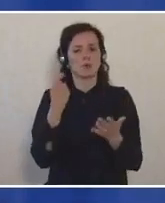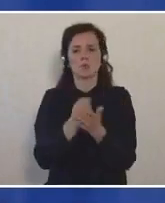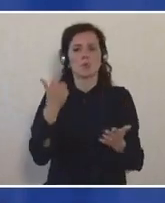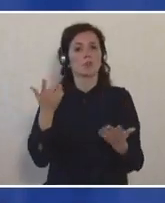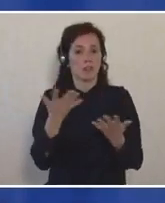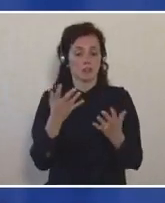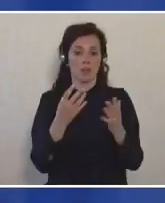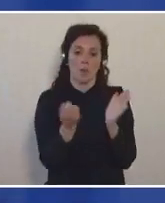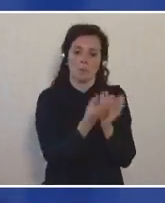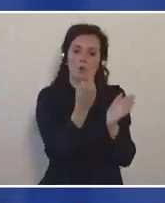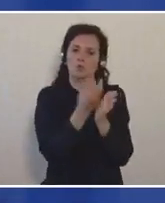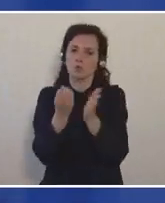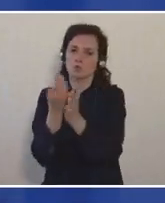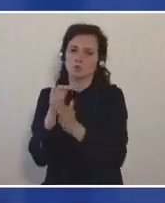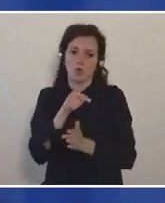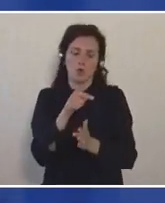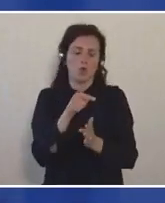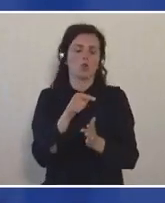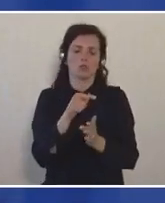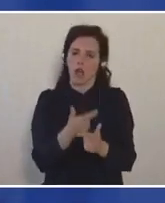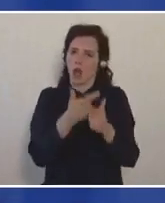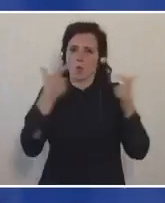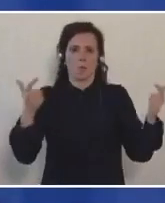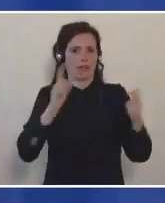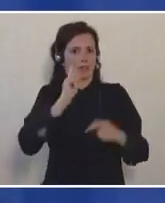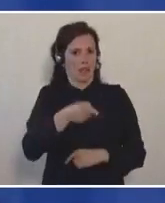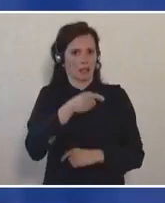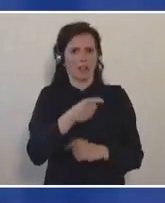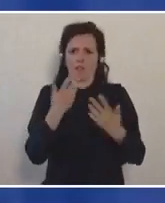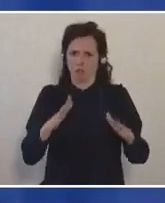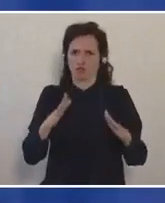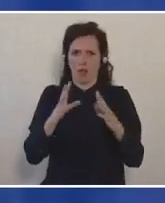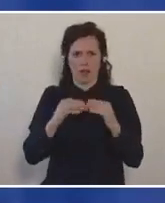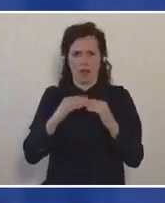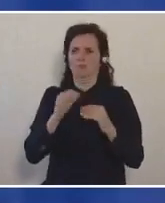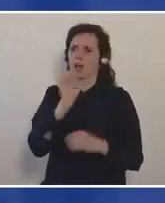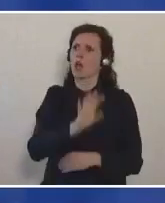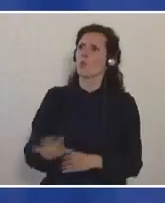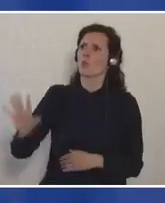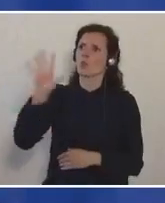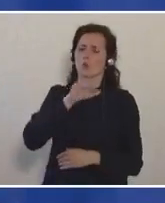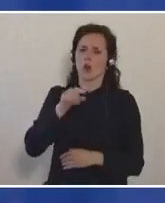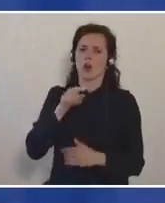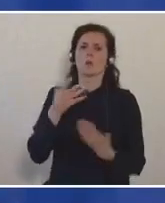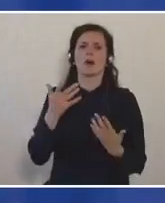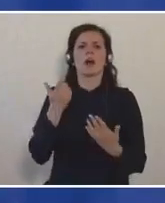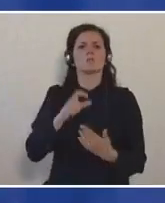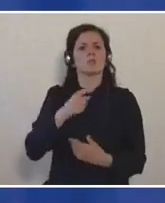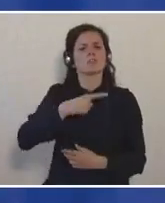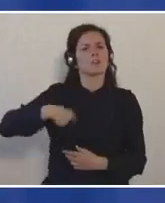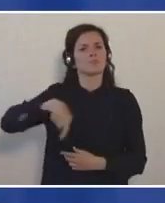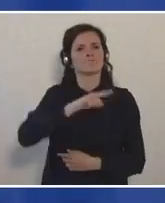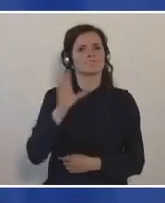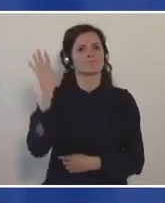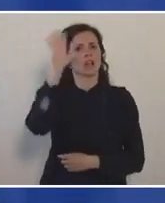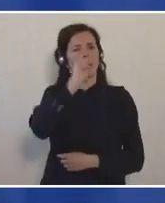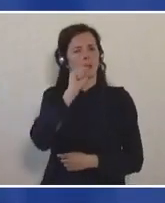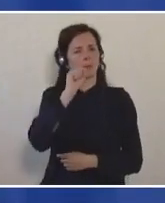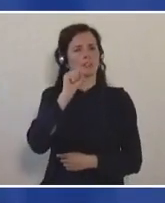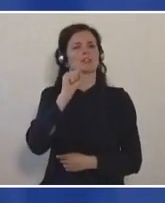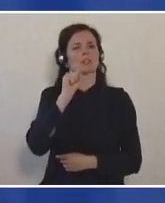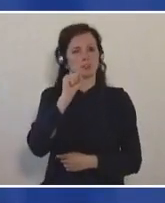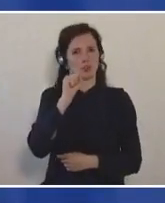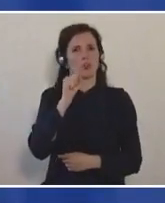and as Europeans, we went through the experience that it is doable to serve your own population,